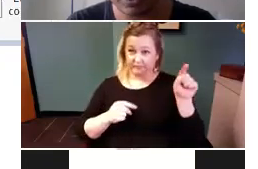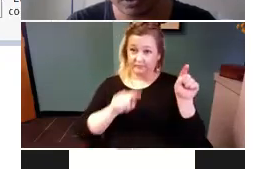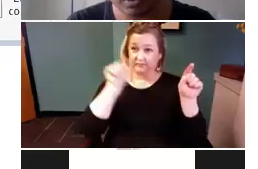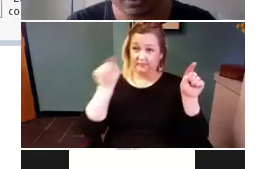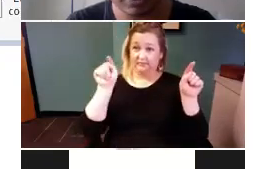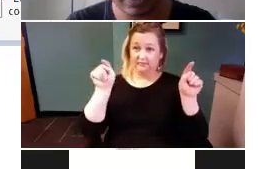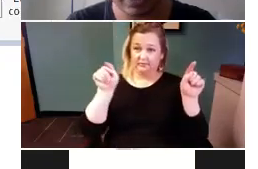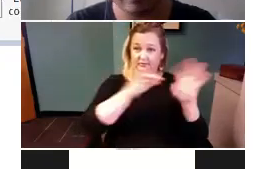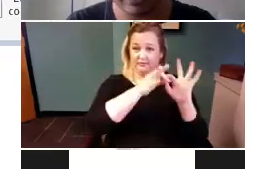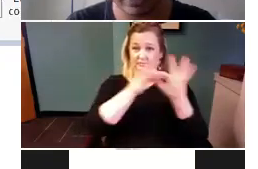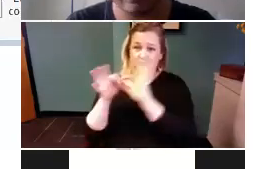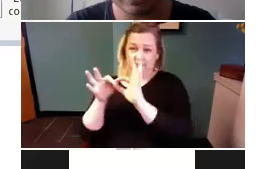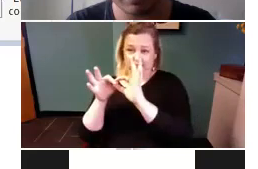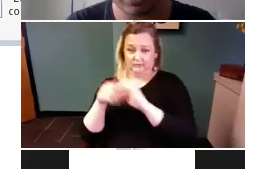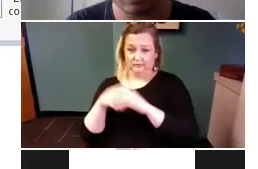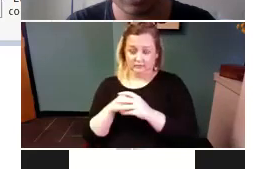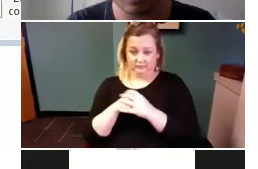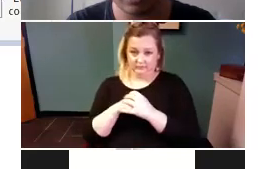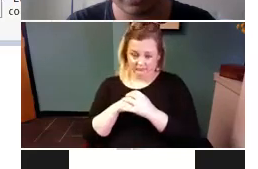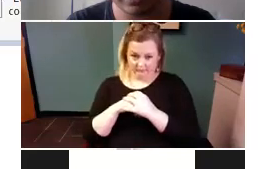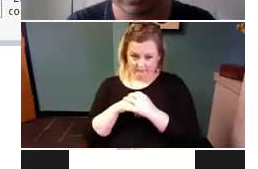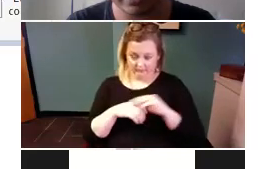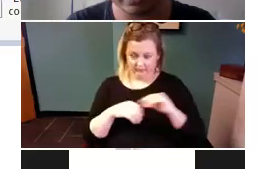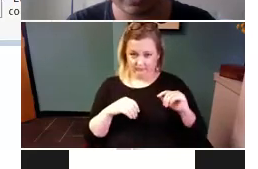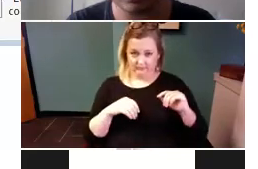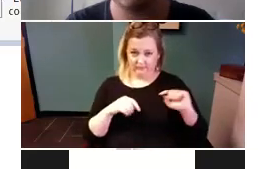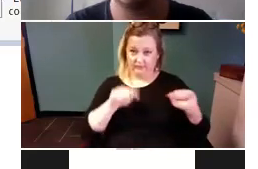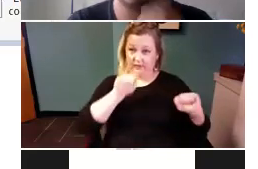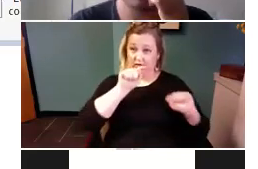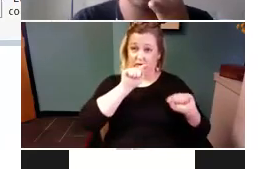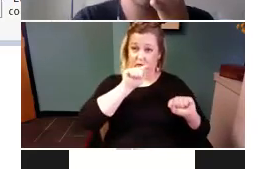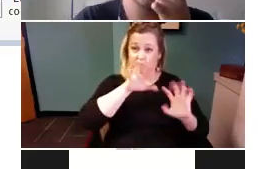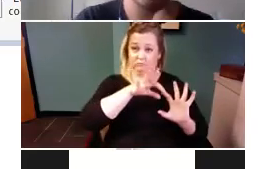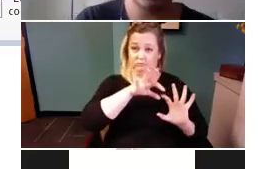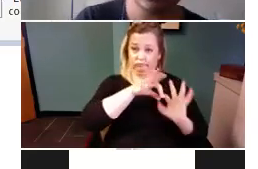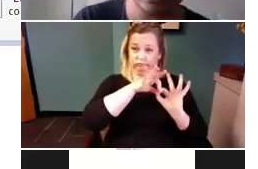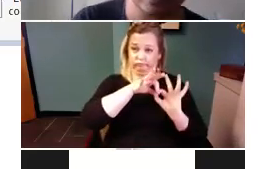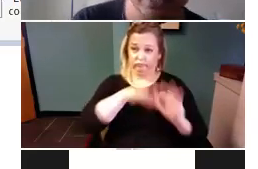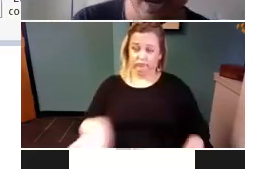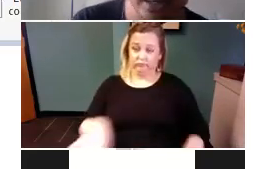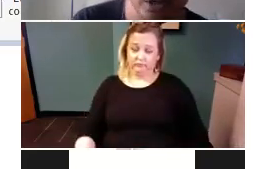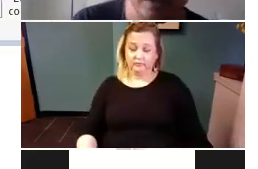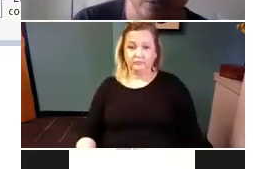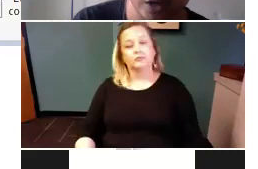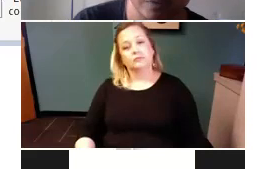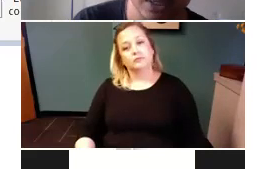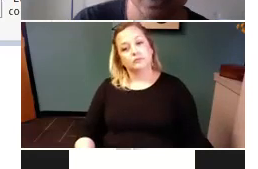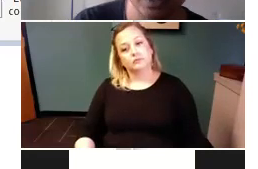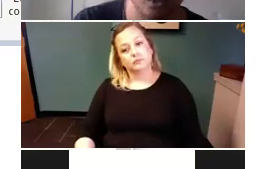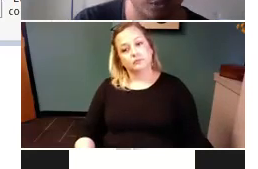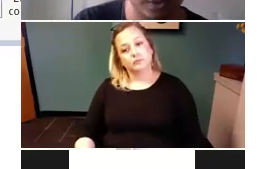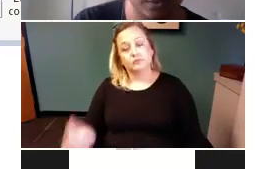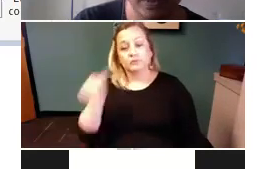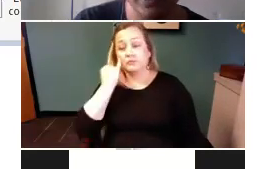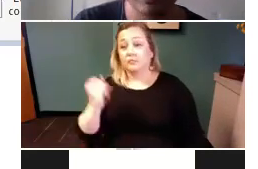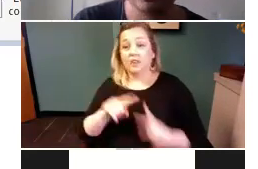this node here, and we have this particular node that connects directly to this node here. So let's say that we started off from one of these